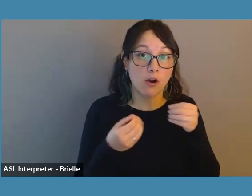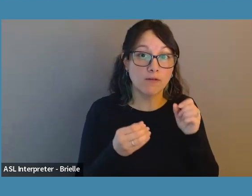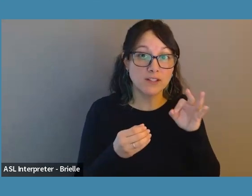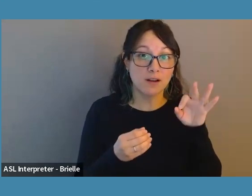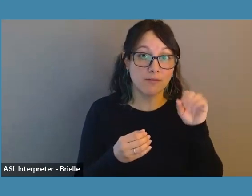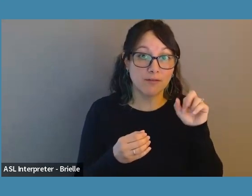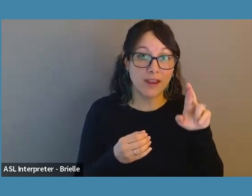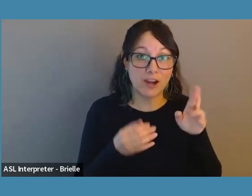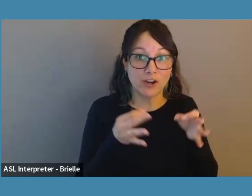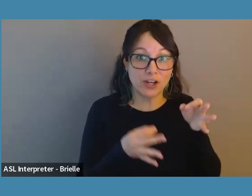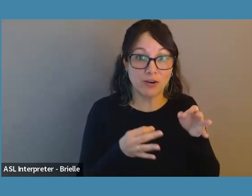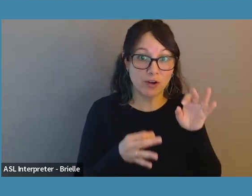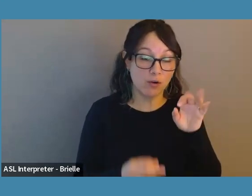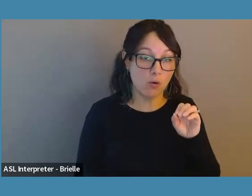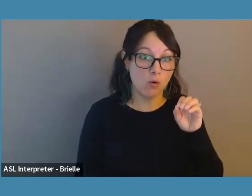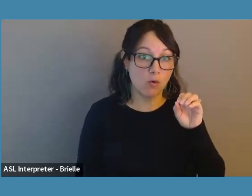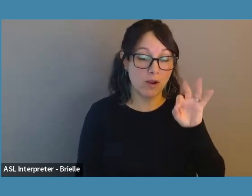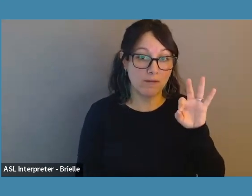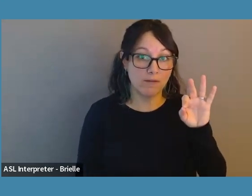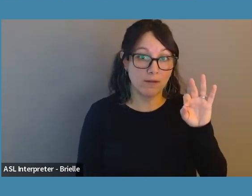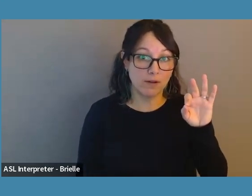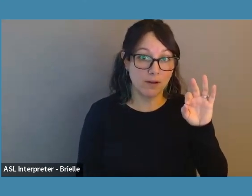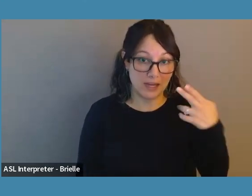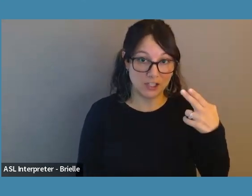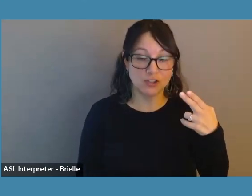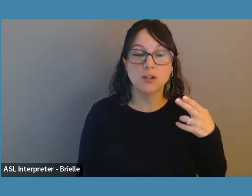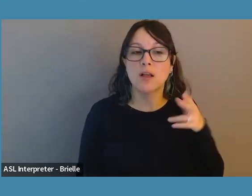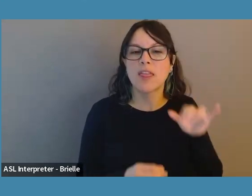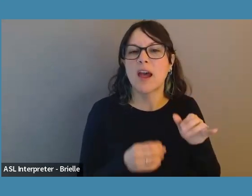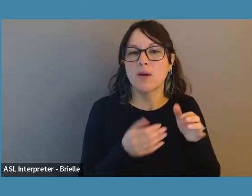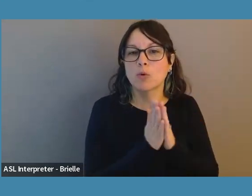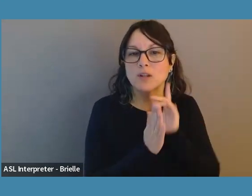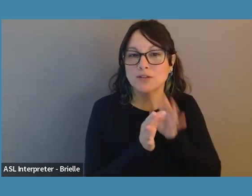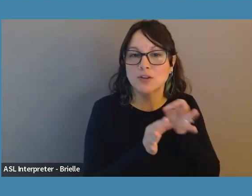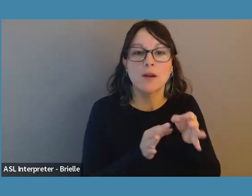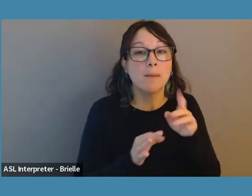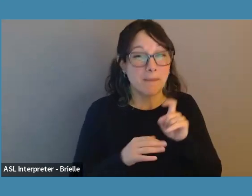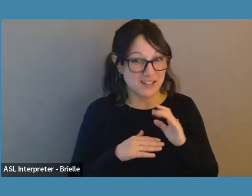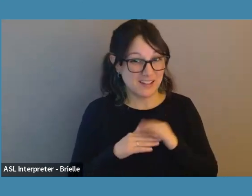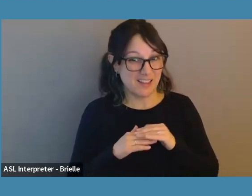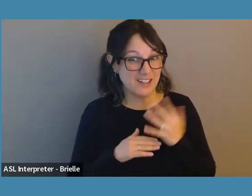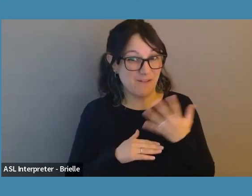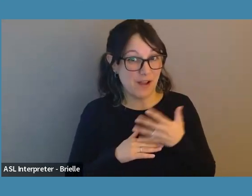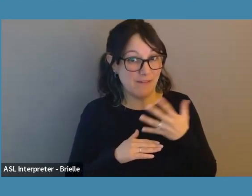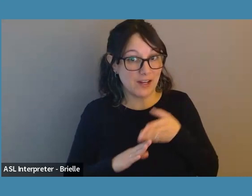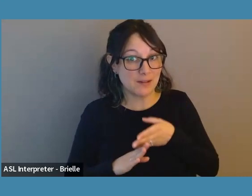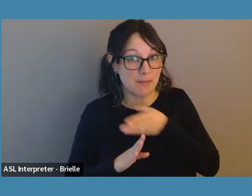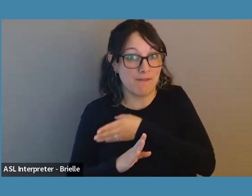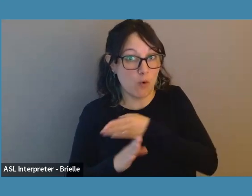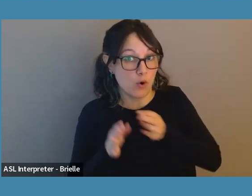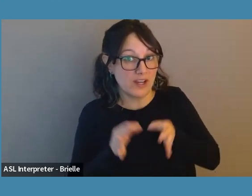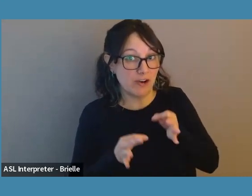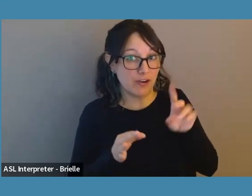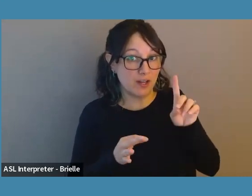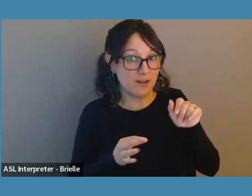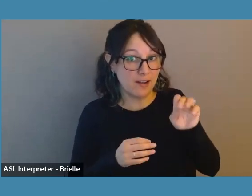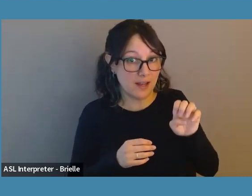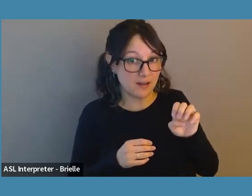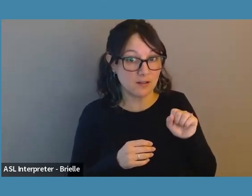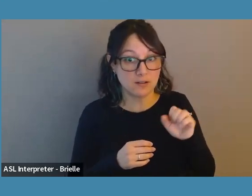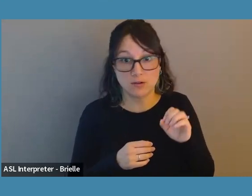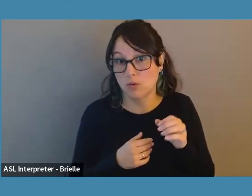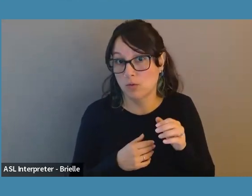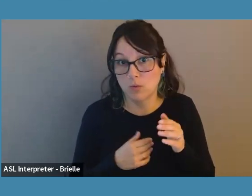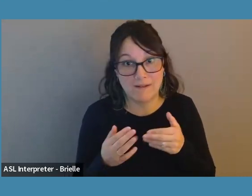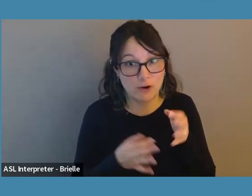Hearings, the request for continuance must be asked for at least 5 days prior to the hearing date. So whatever